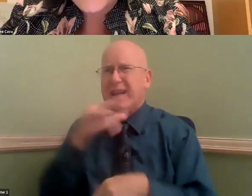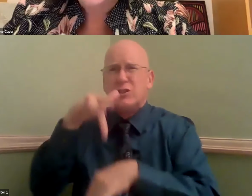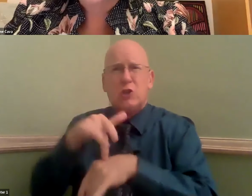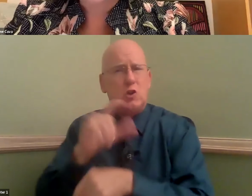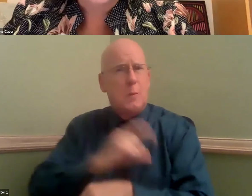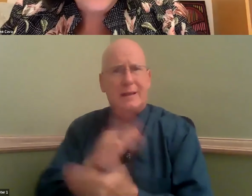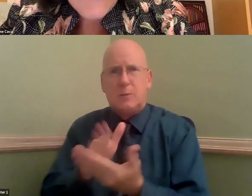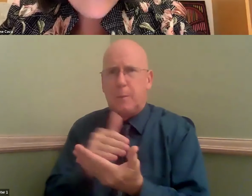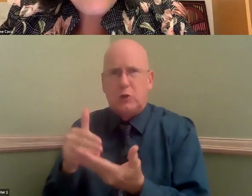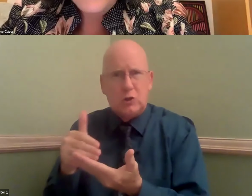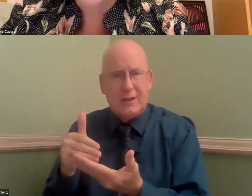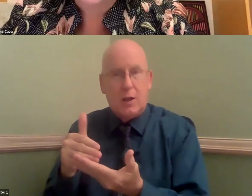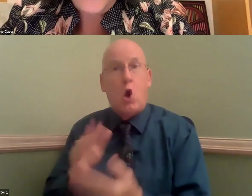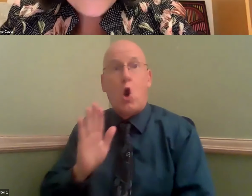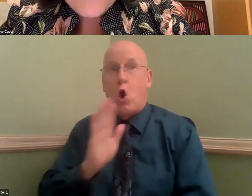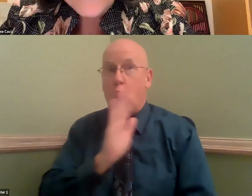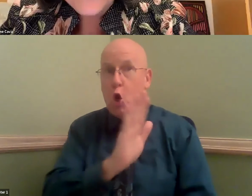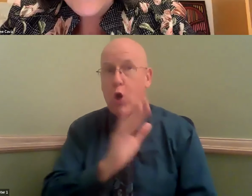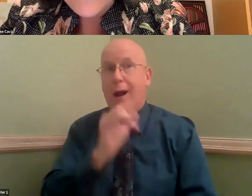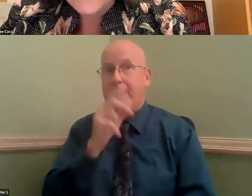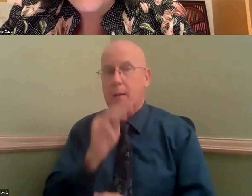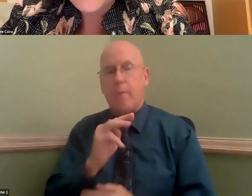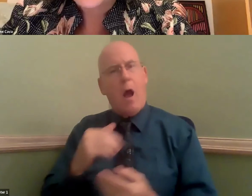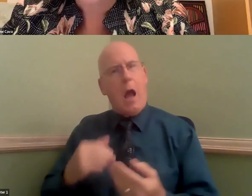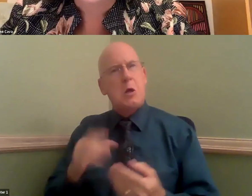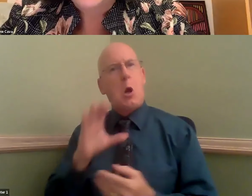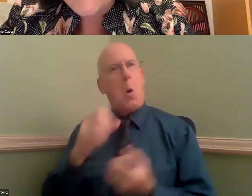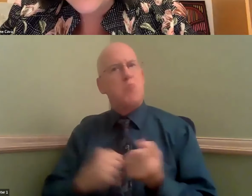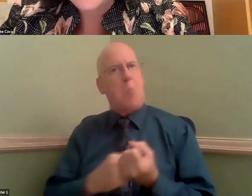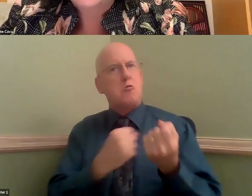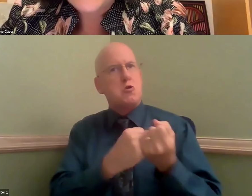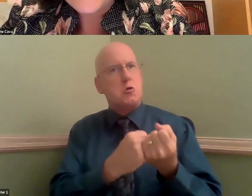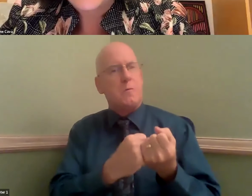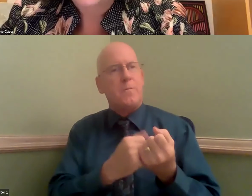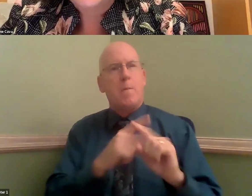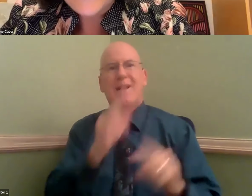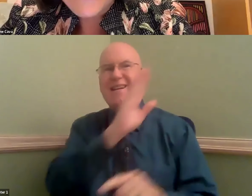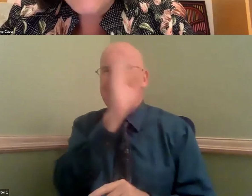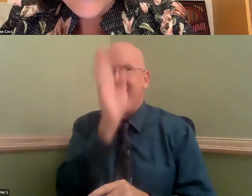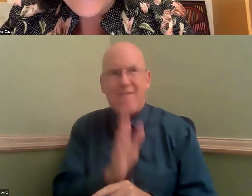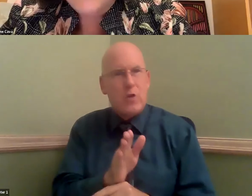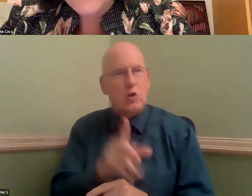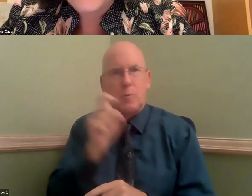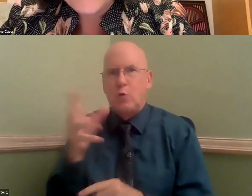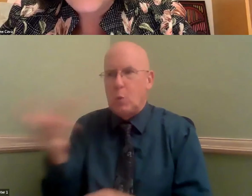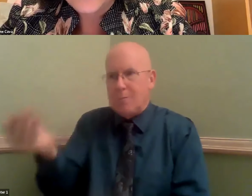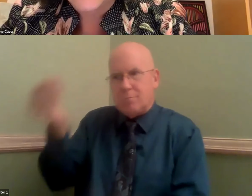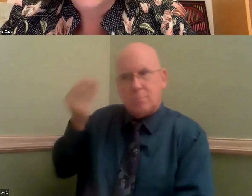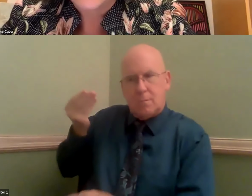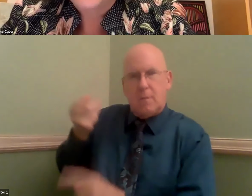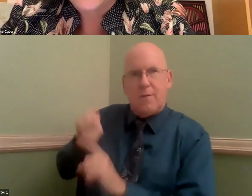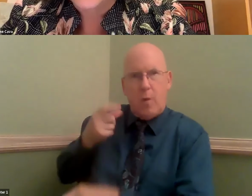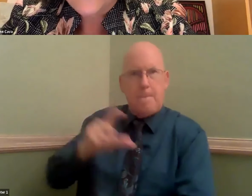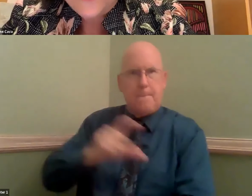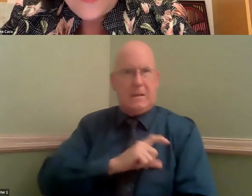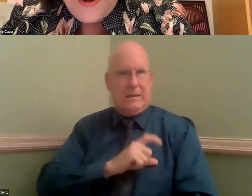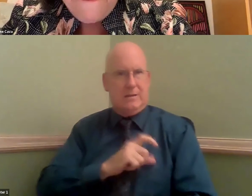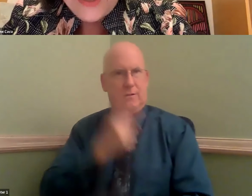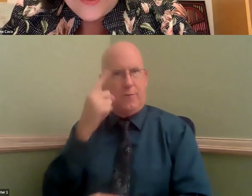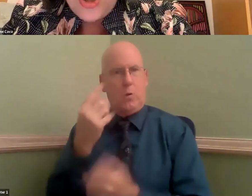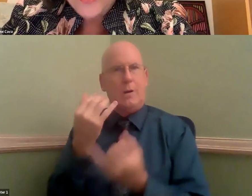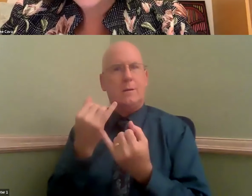budget. So this was her item. I was a co-sponsor of the item. It was never intended to take that money out of the police budget for the independent